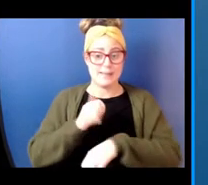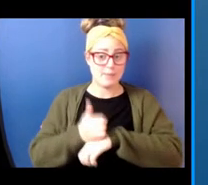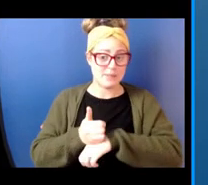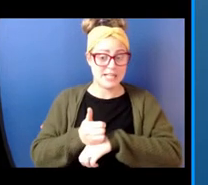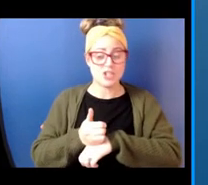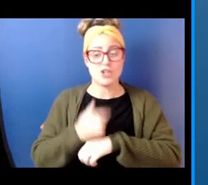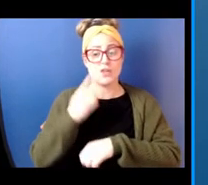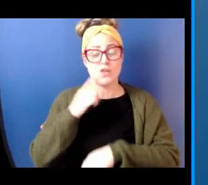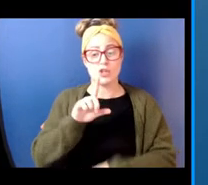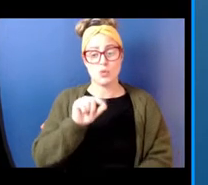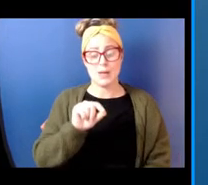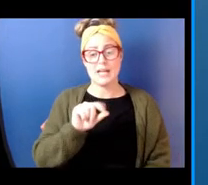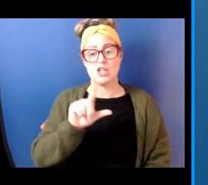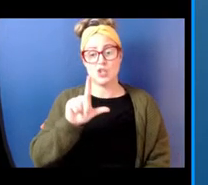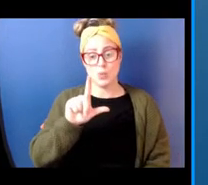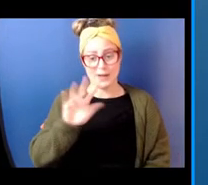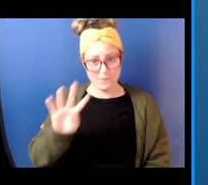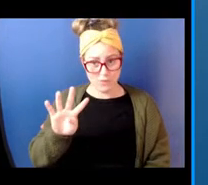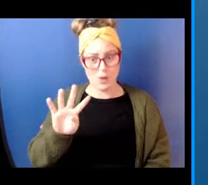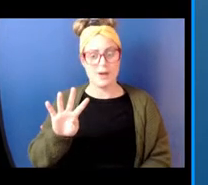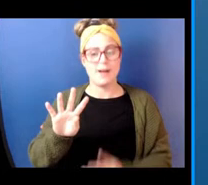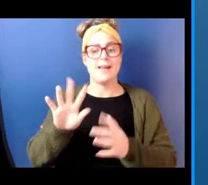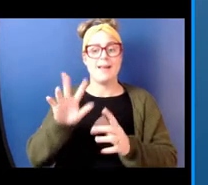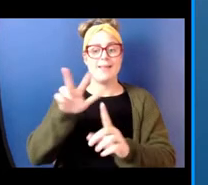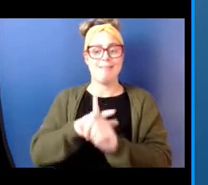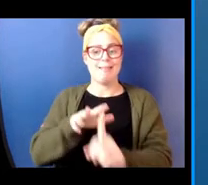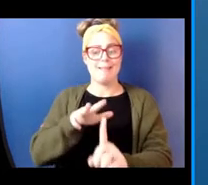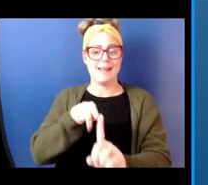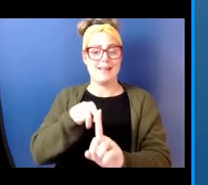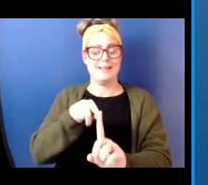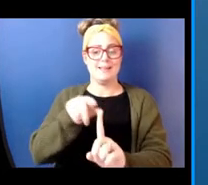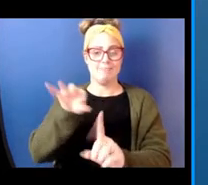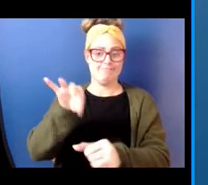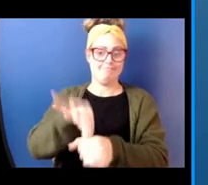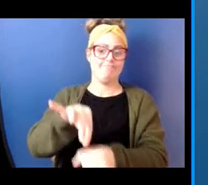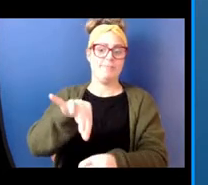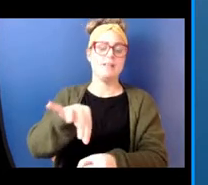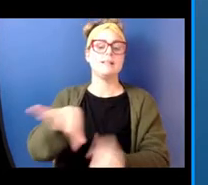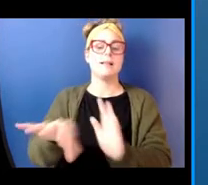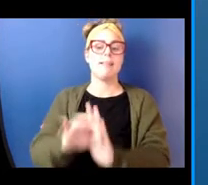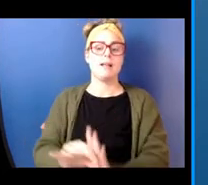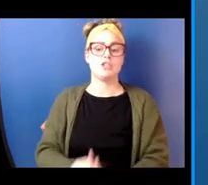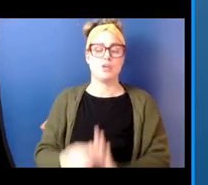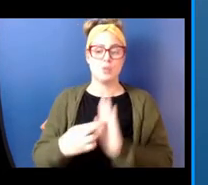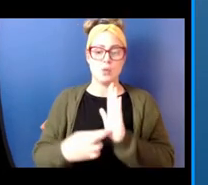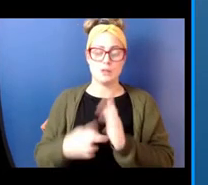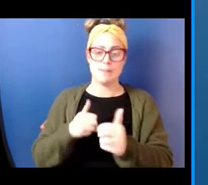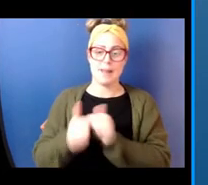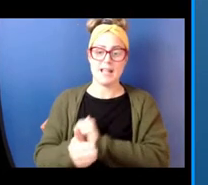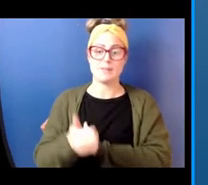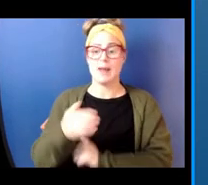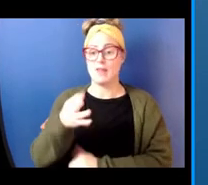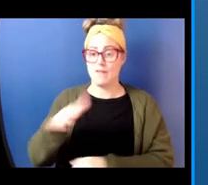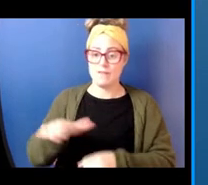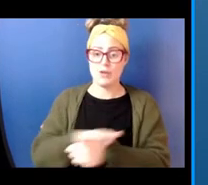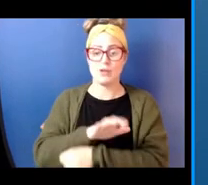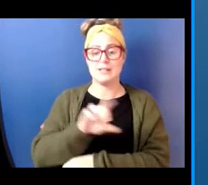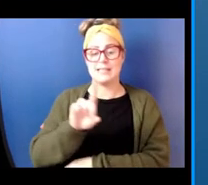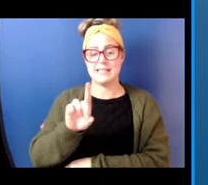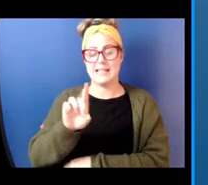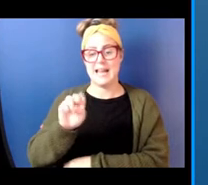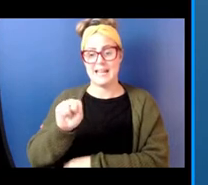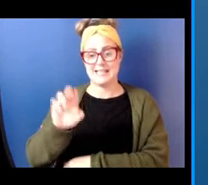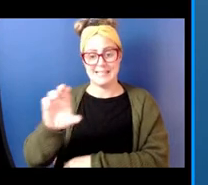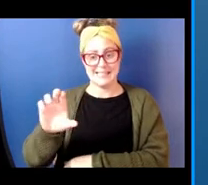2024 delegate selection rules as passed by the full DNC in September we